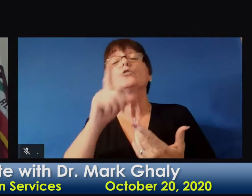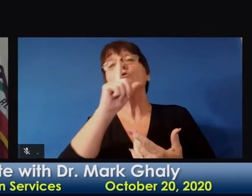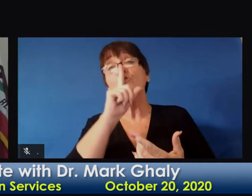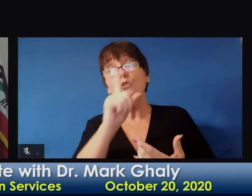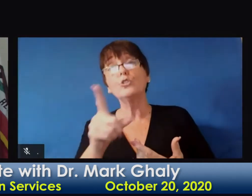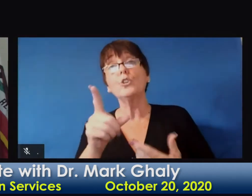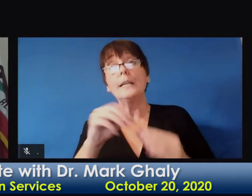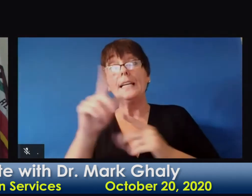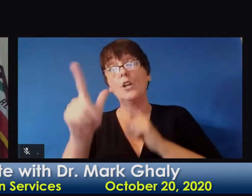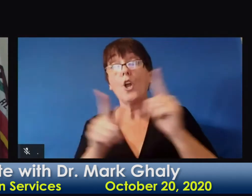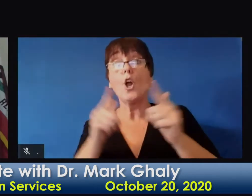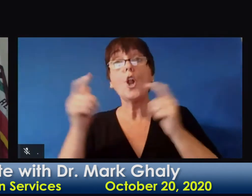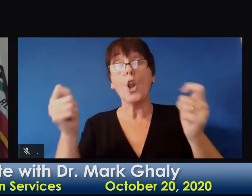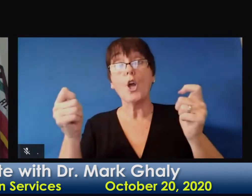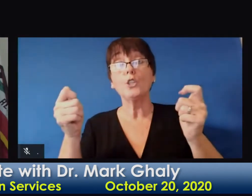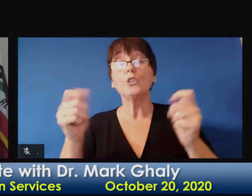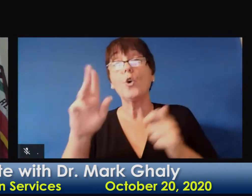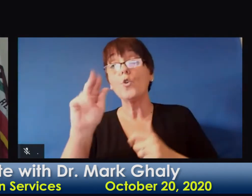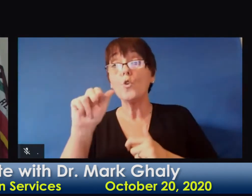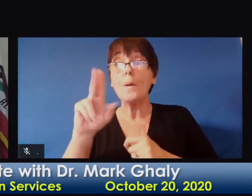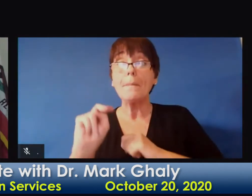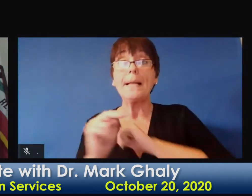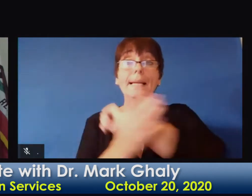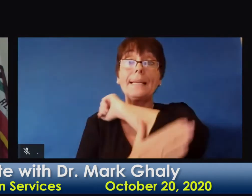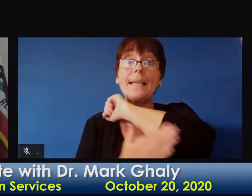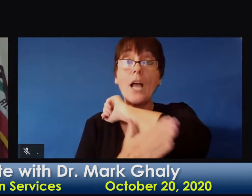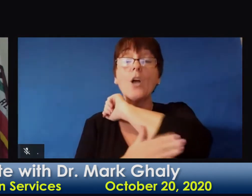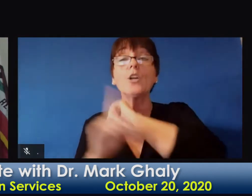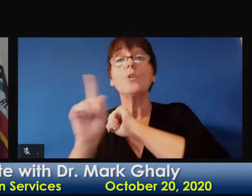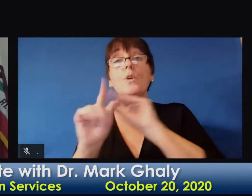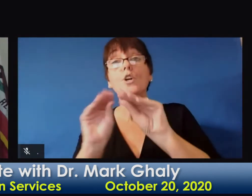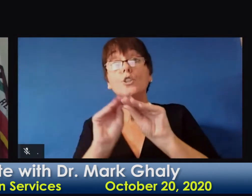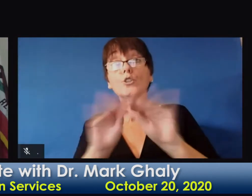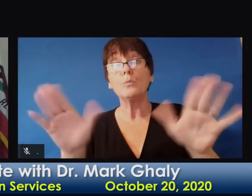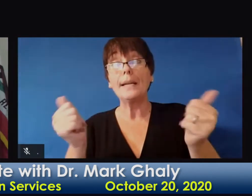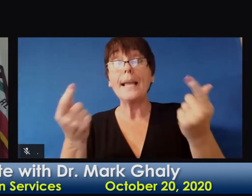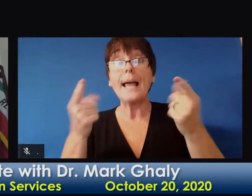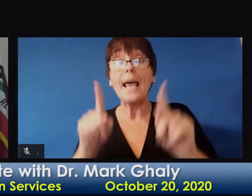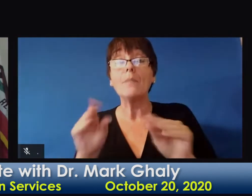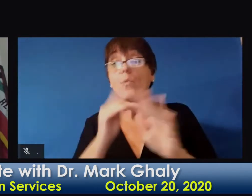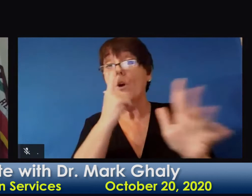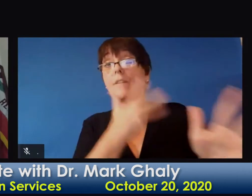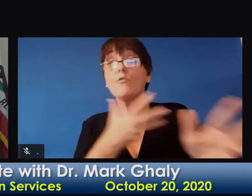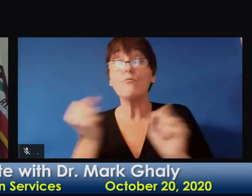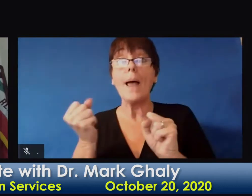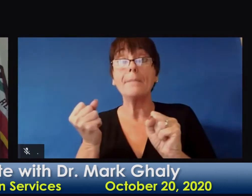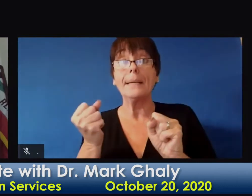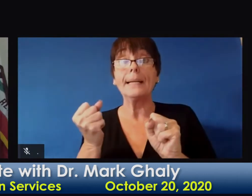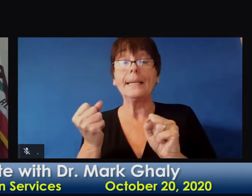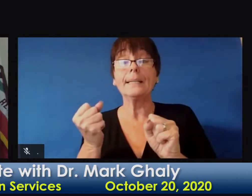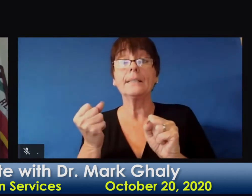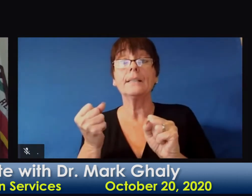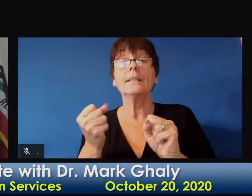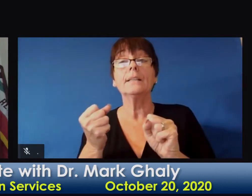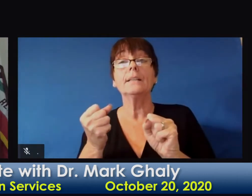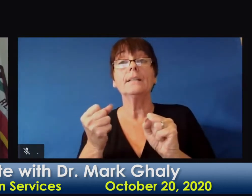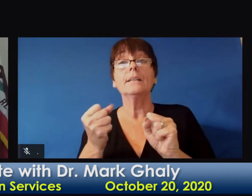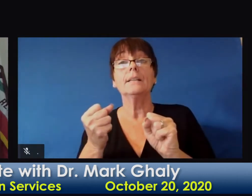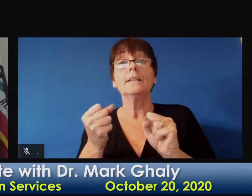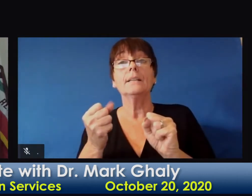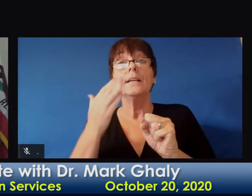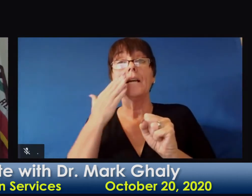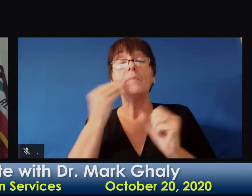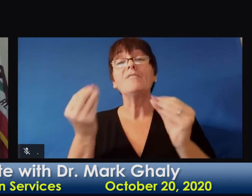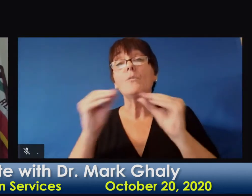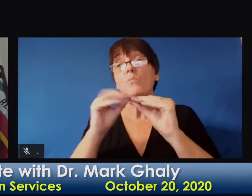in larger urban counties where spread can happen more rapidly because of denser